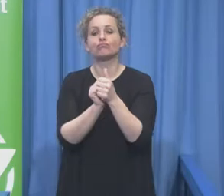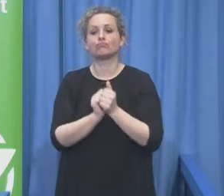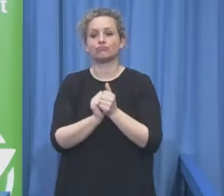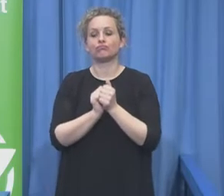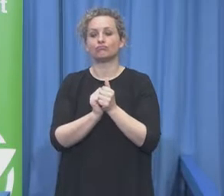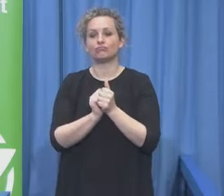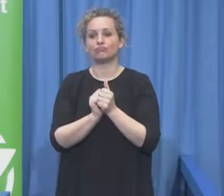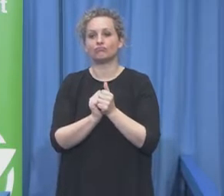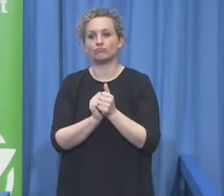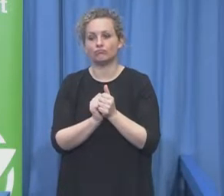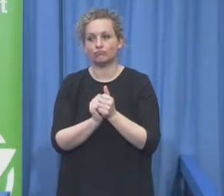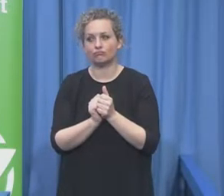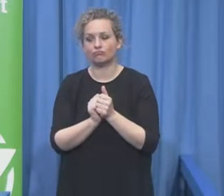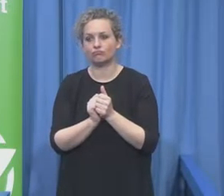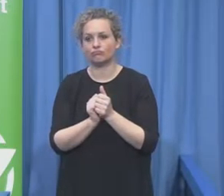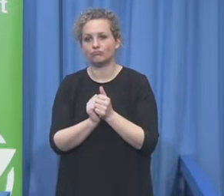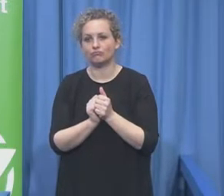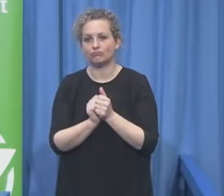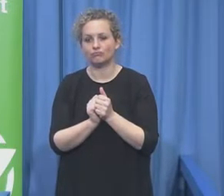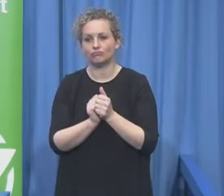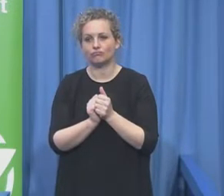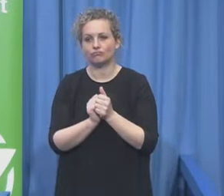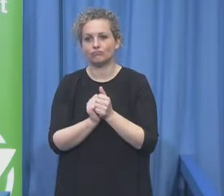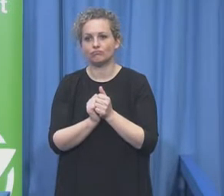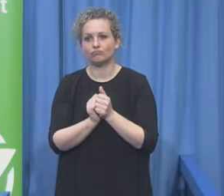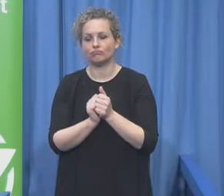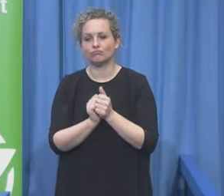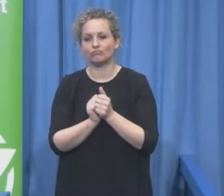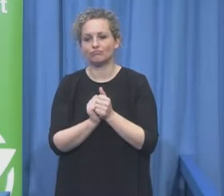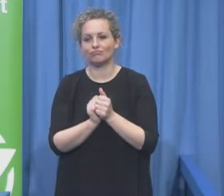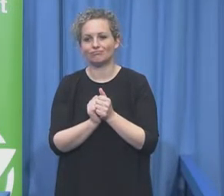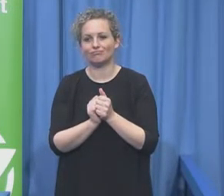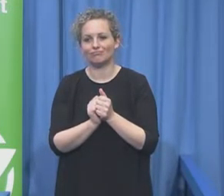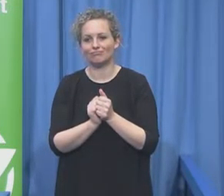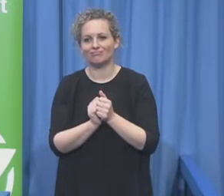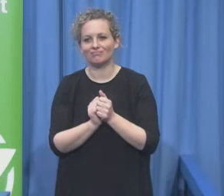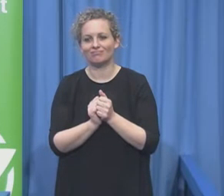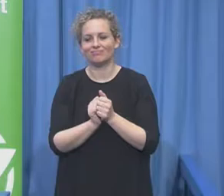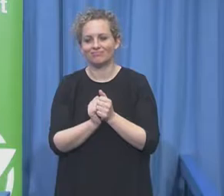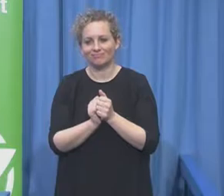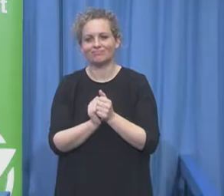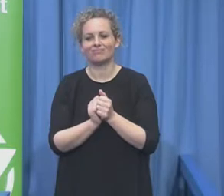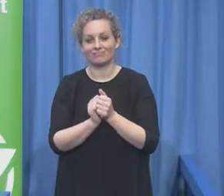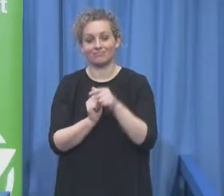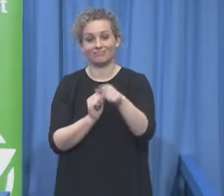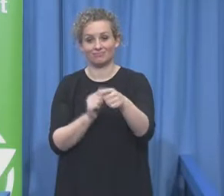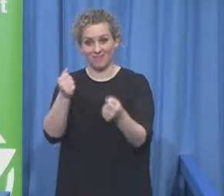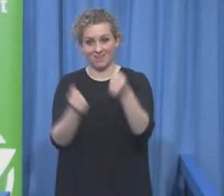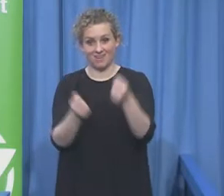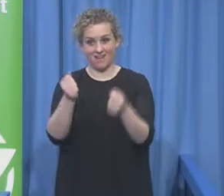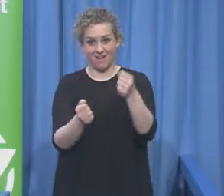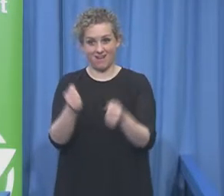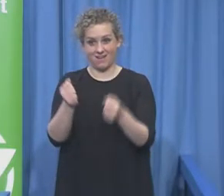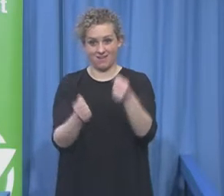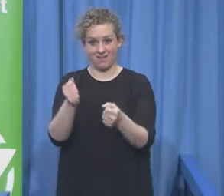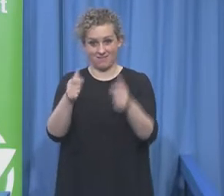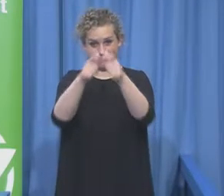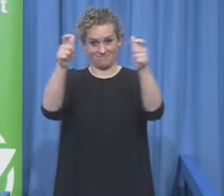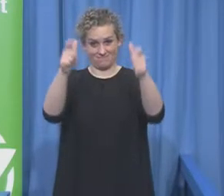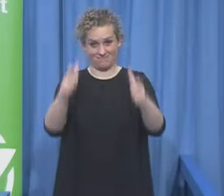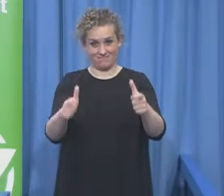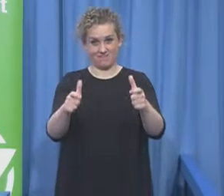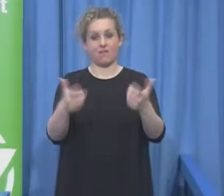is a real learning for us, and that's how we started scaling up without any barriers across the sectors. Here is an interesting